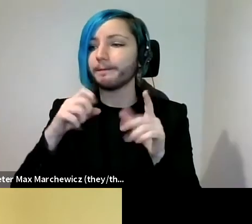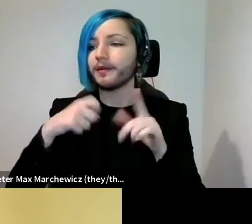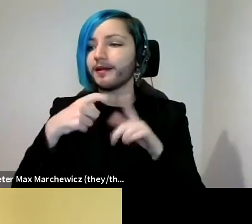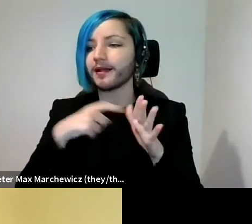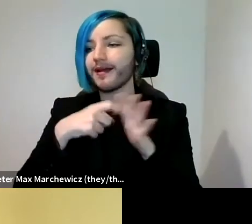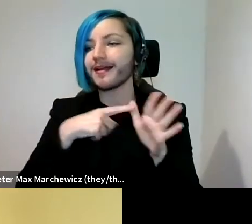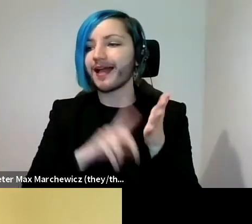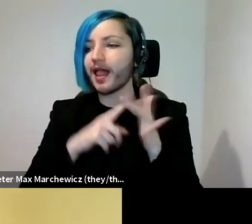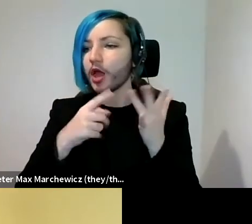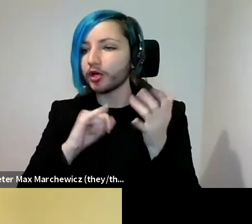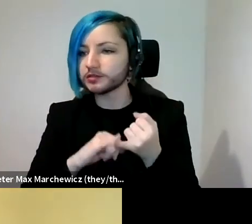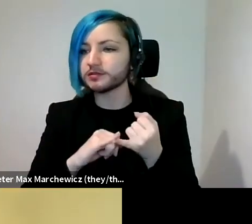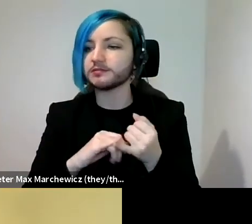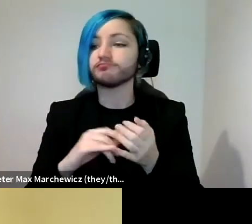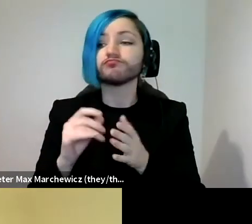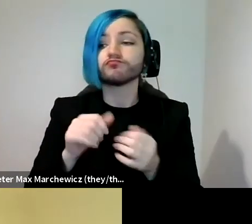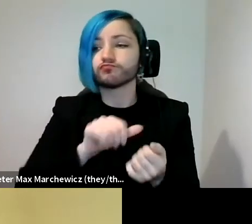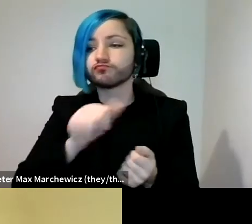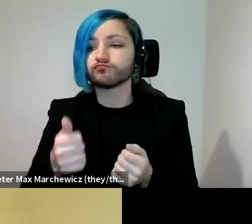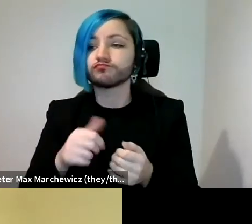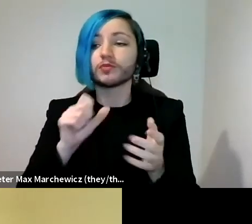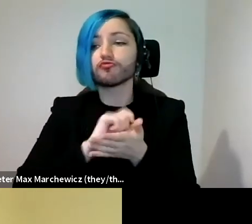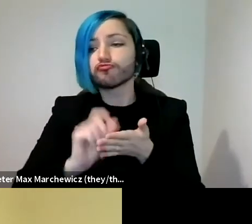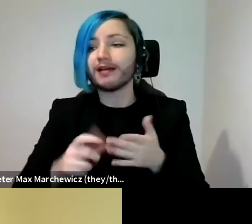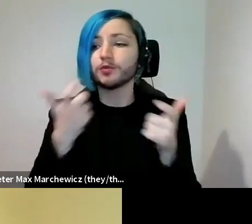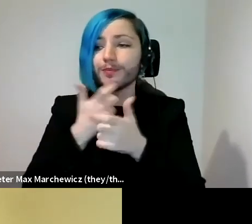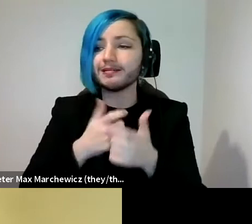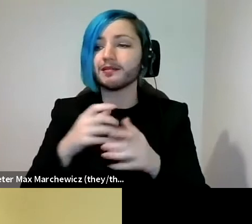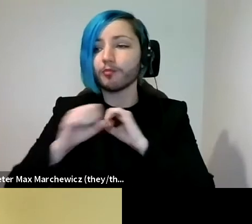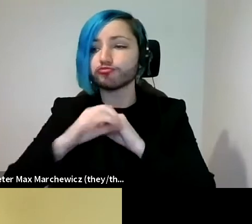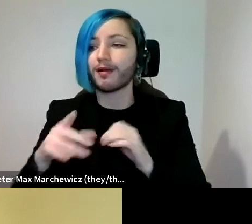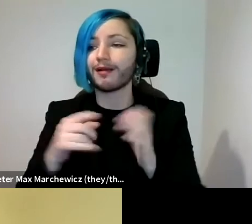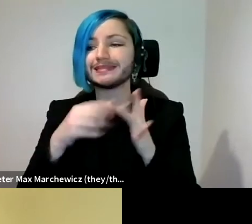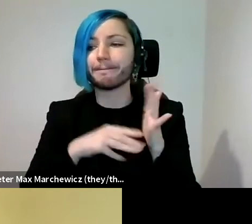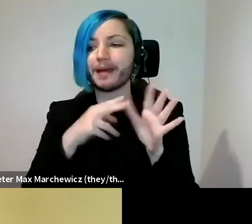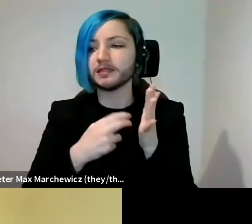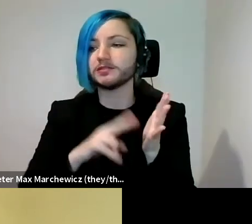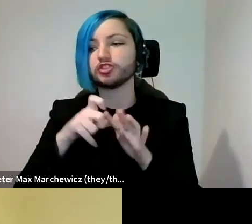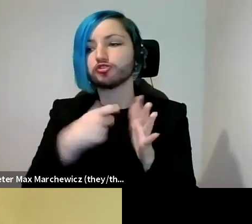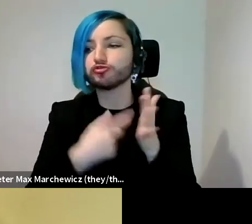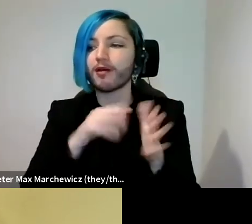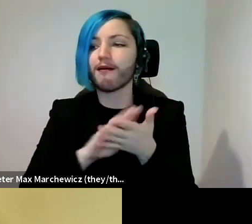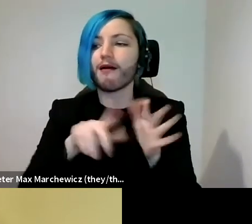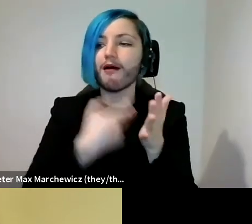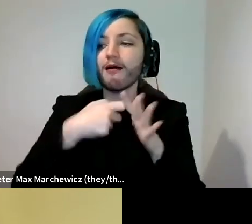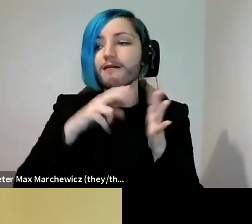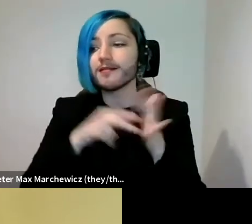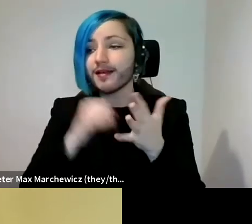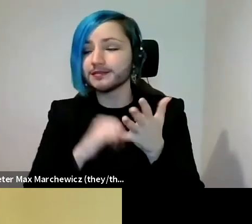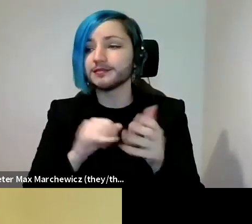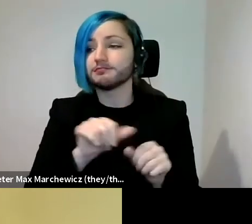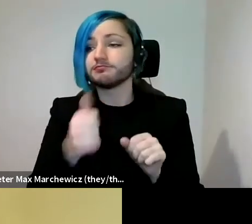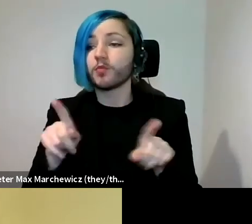Harkness, and lifelong contributor to the field of astrophysics, Professor Dame Jocelyn Bell-Bonnell.